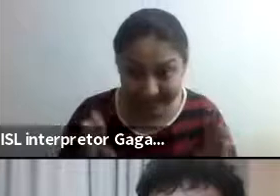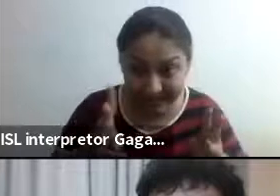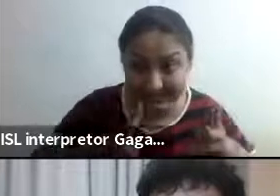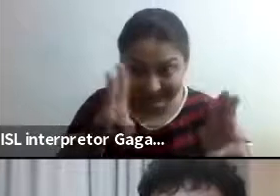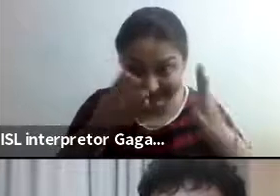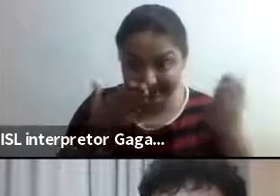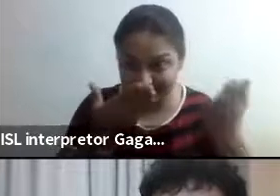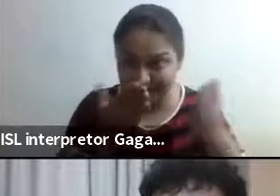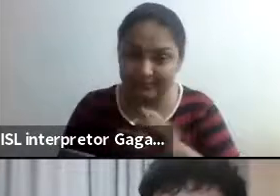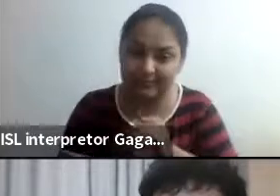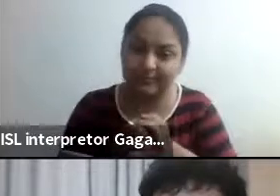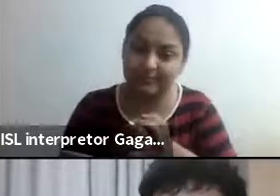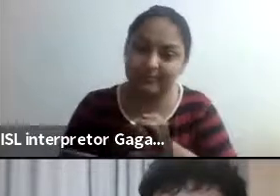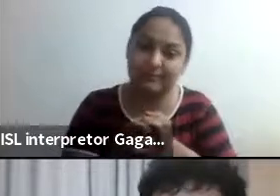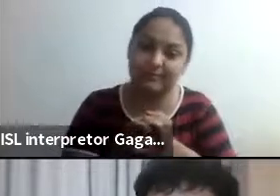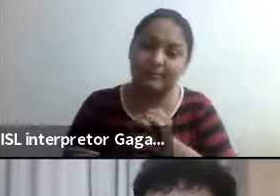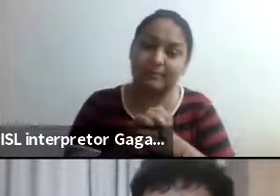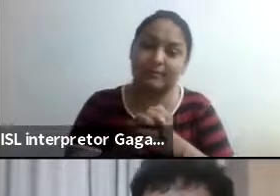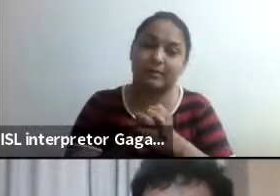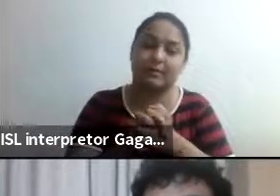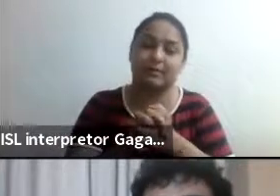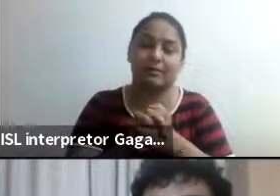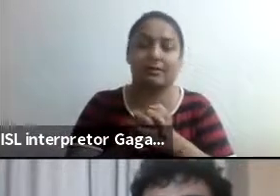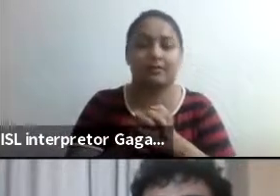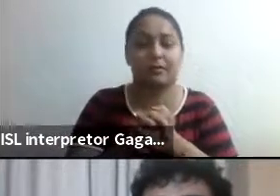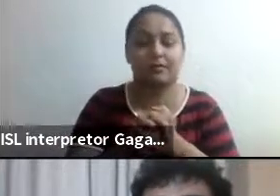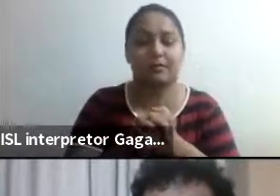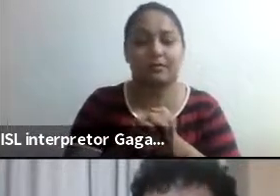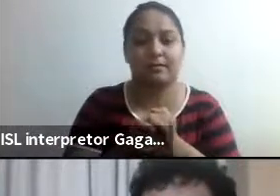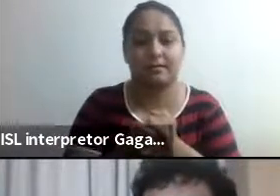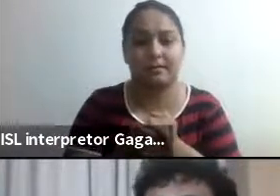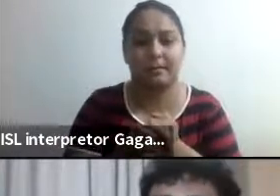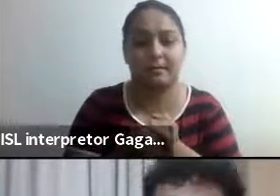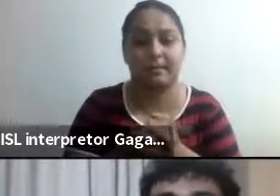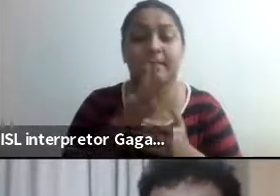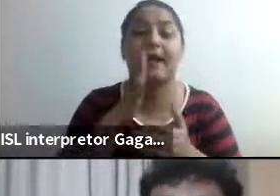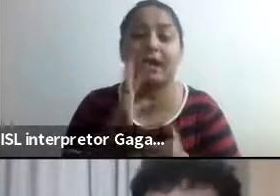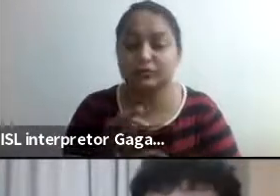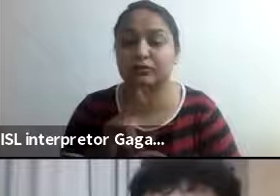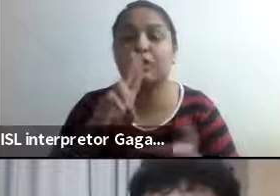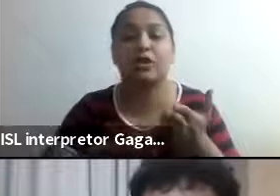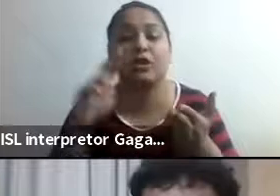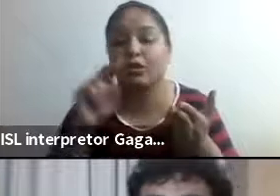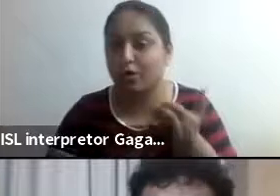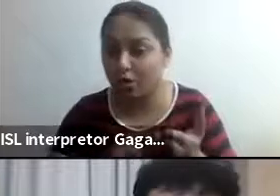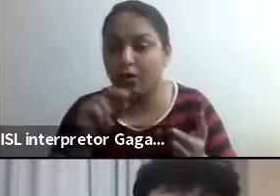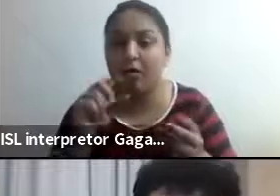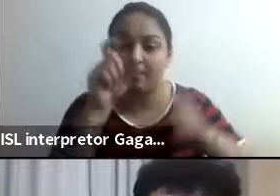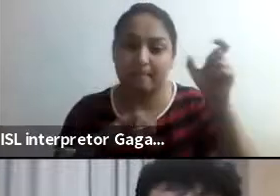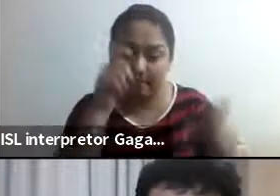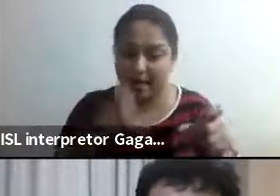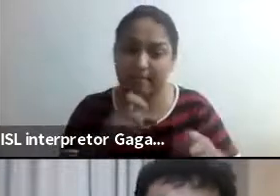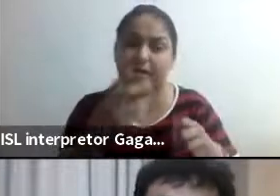is um, uh, essentially non-indigenous people and